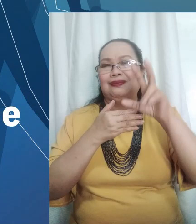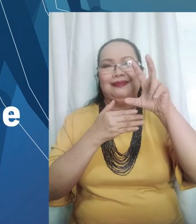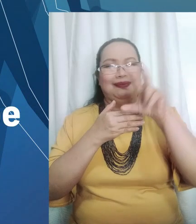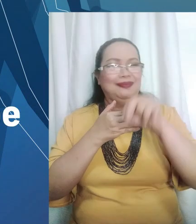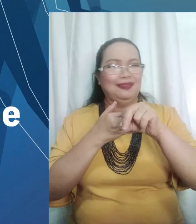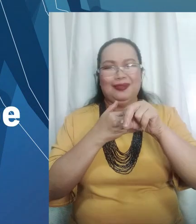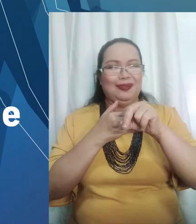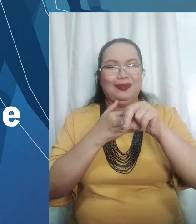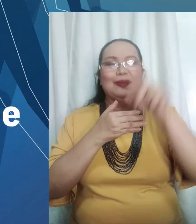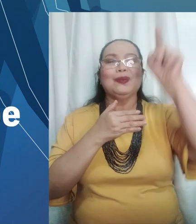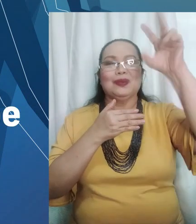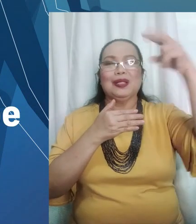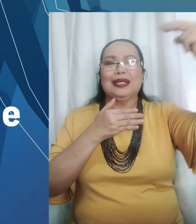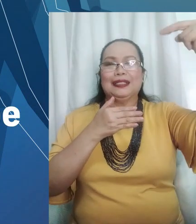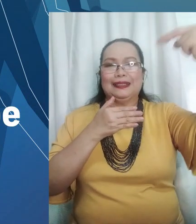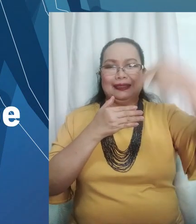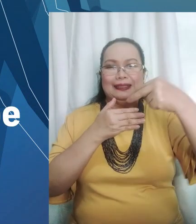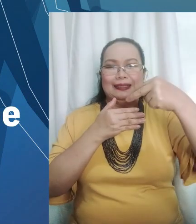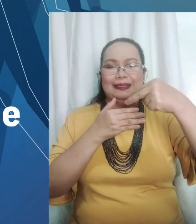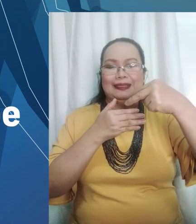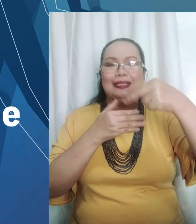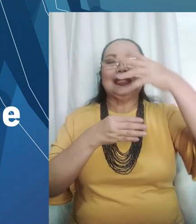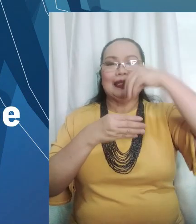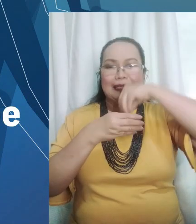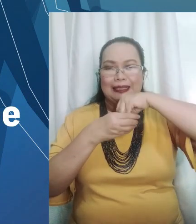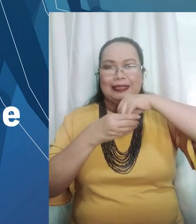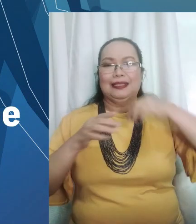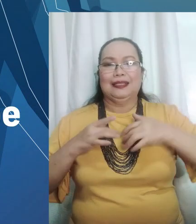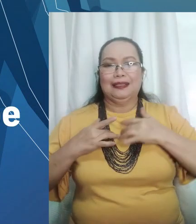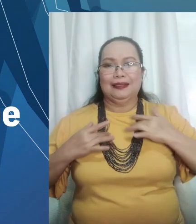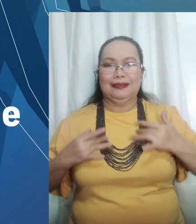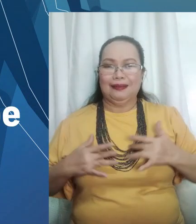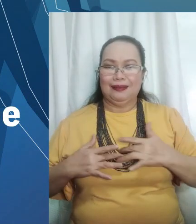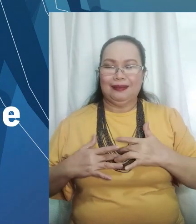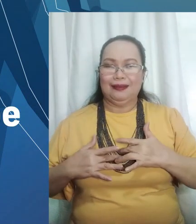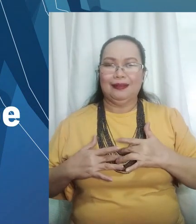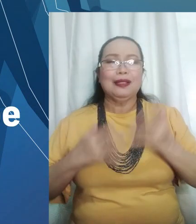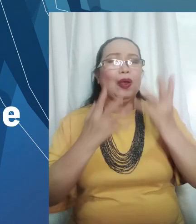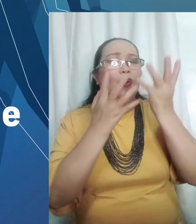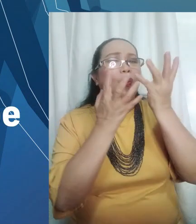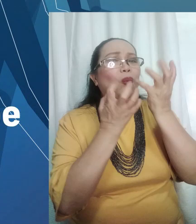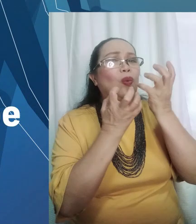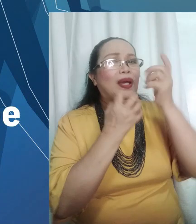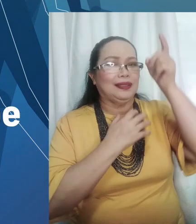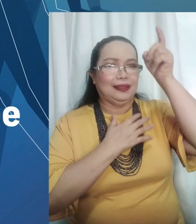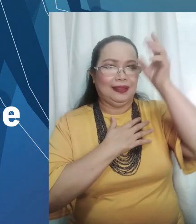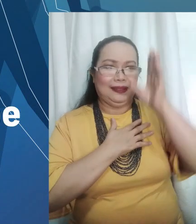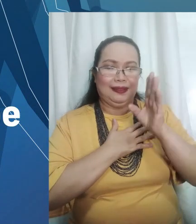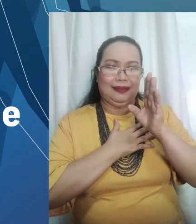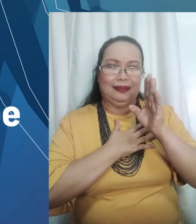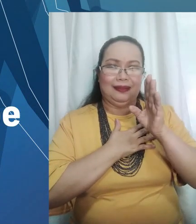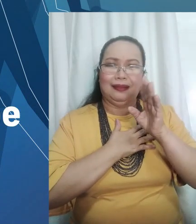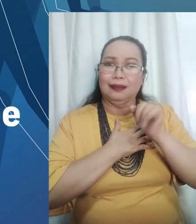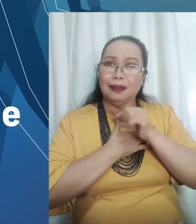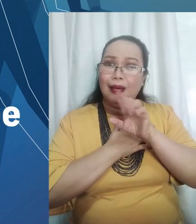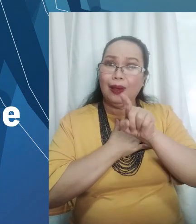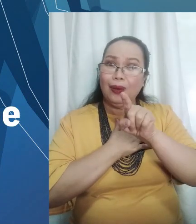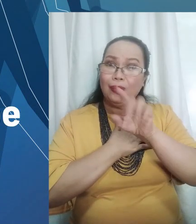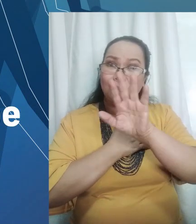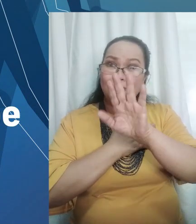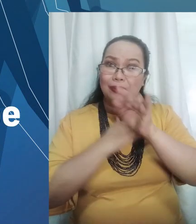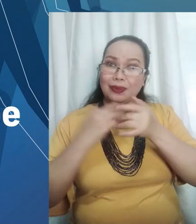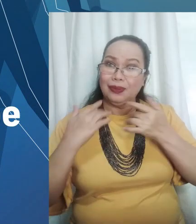but the internal state of the heart. Beloved, how is your heart